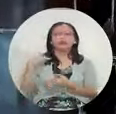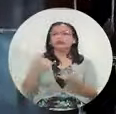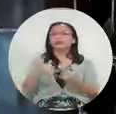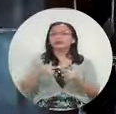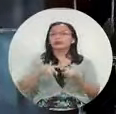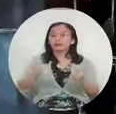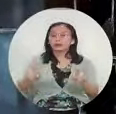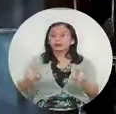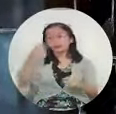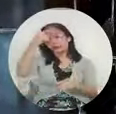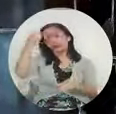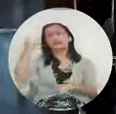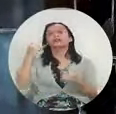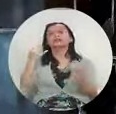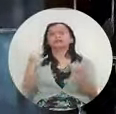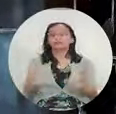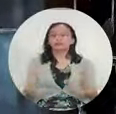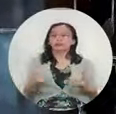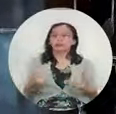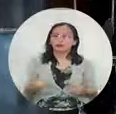today.